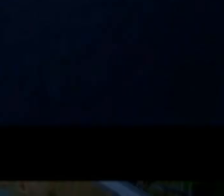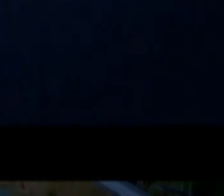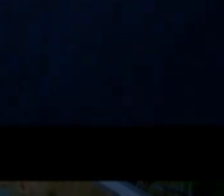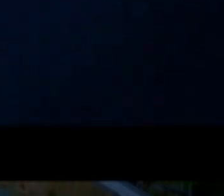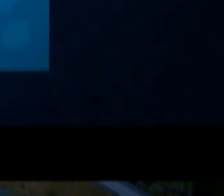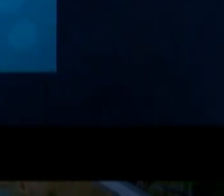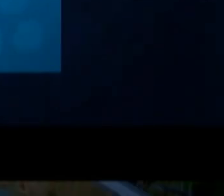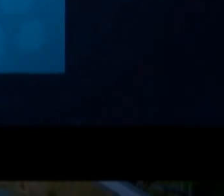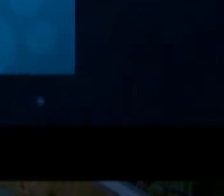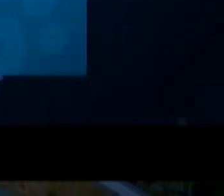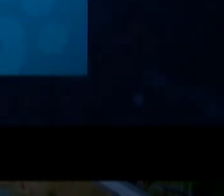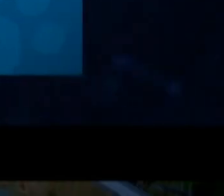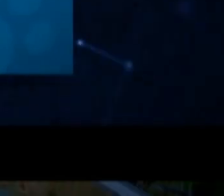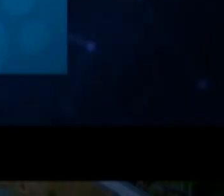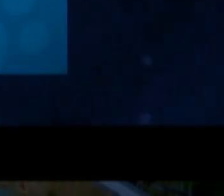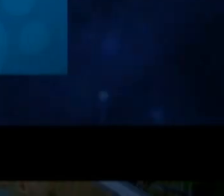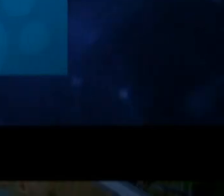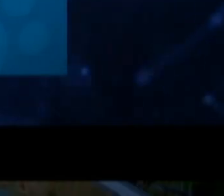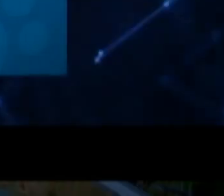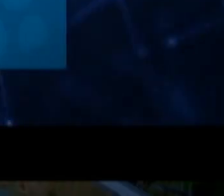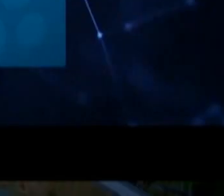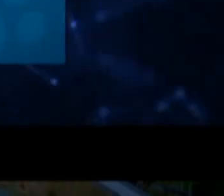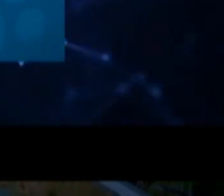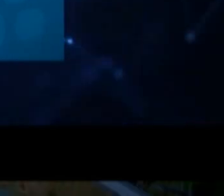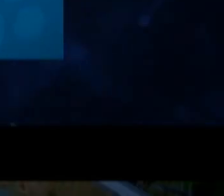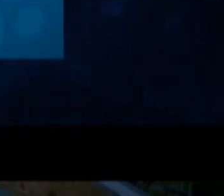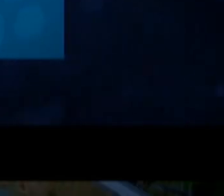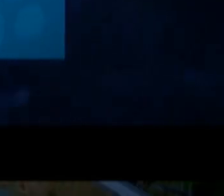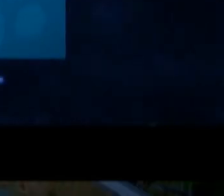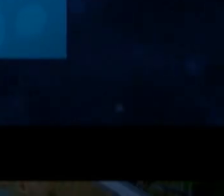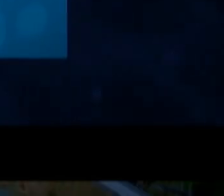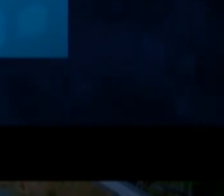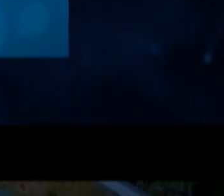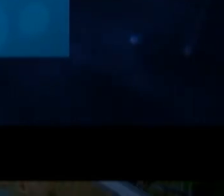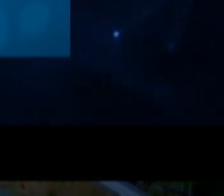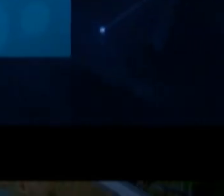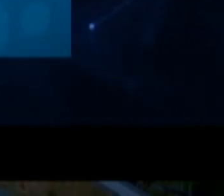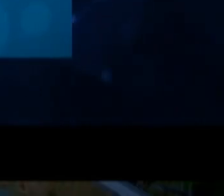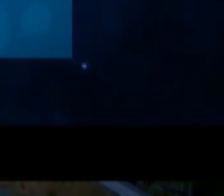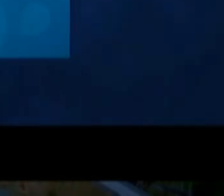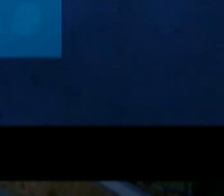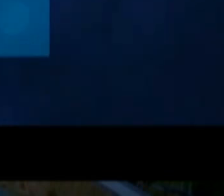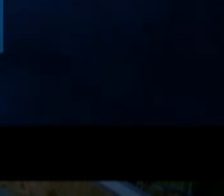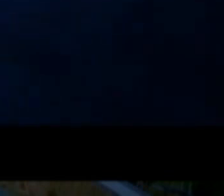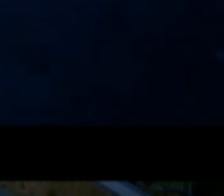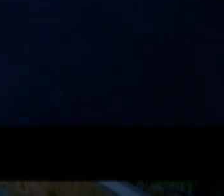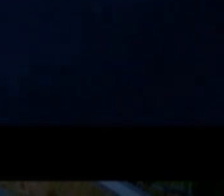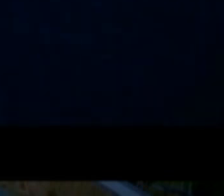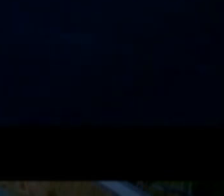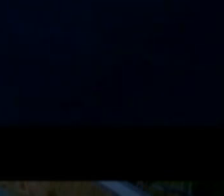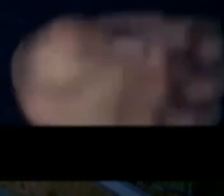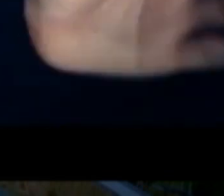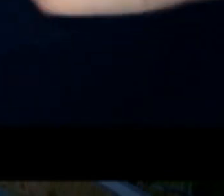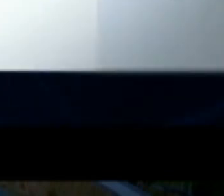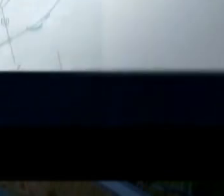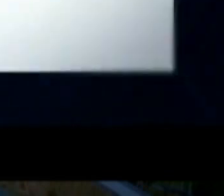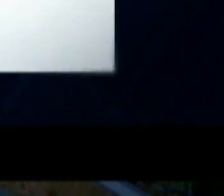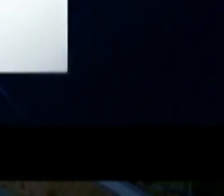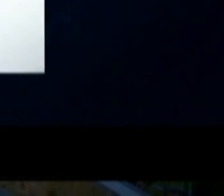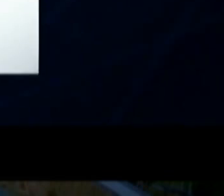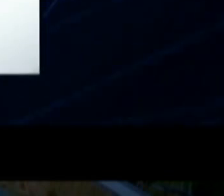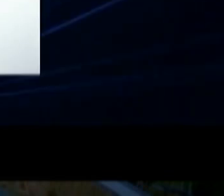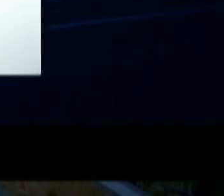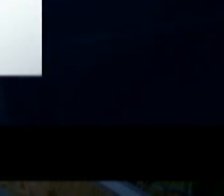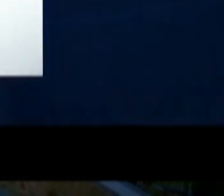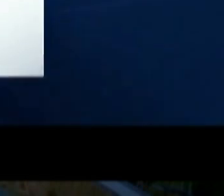Lost Pets Waco features a real-time map of where stray animals were picked up in the field by animal control. Search the